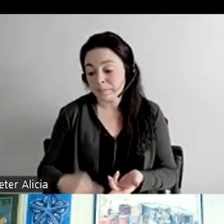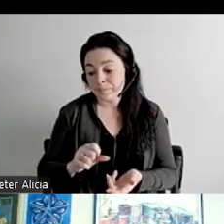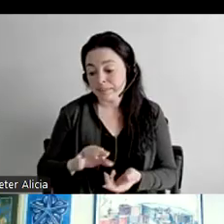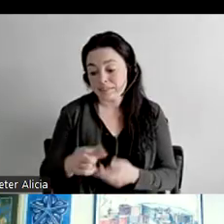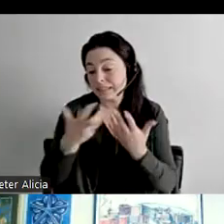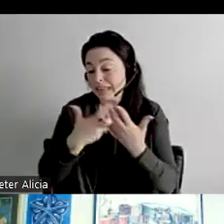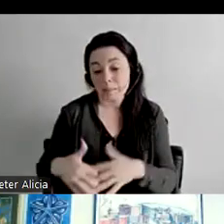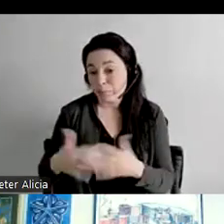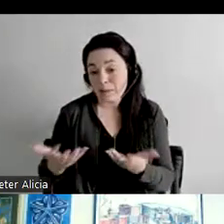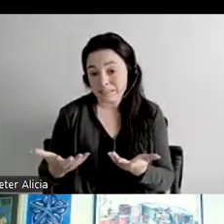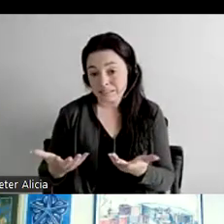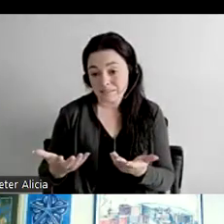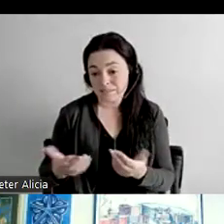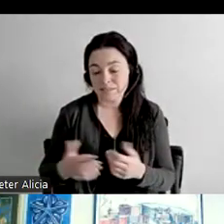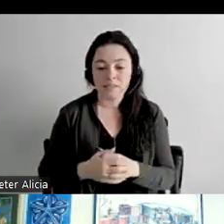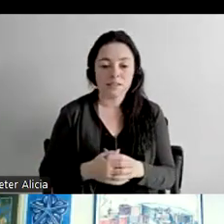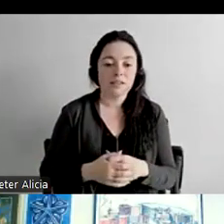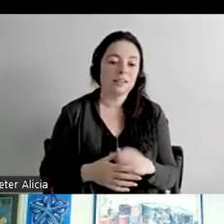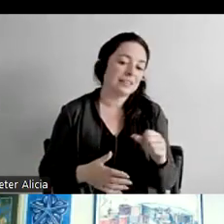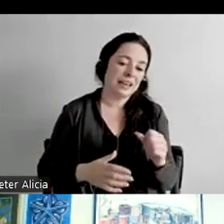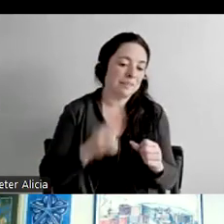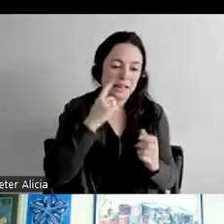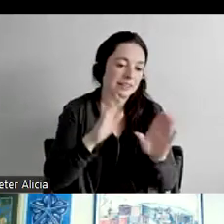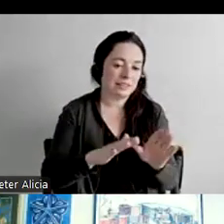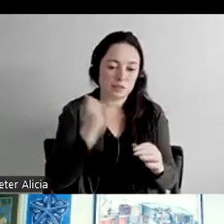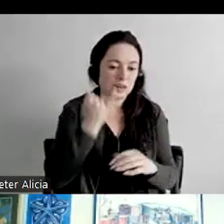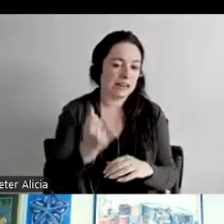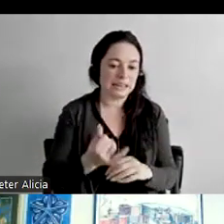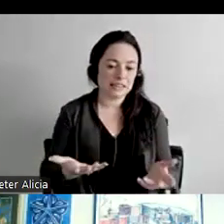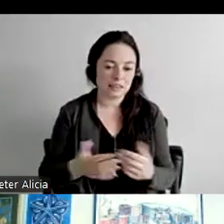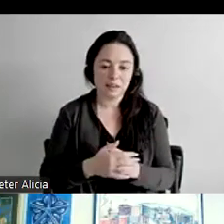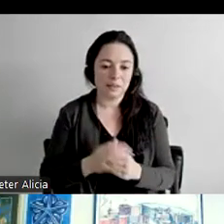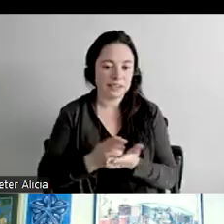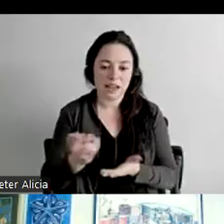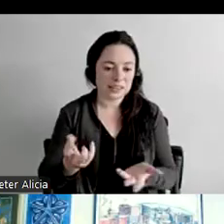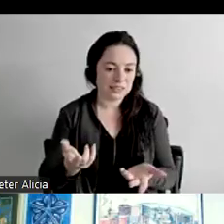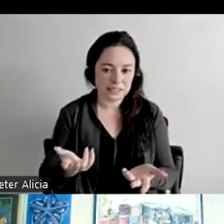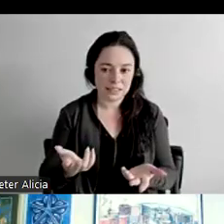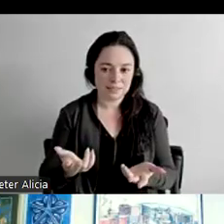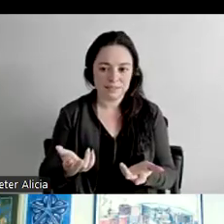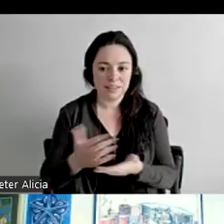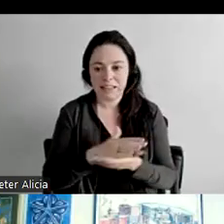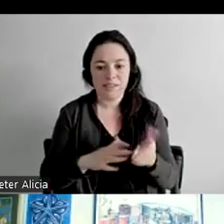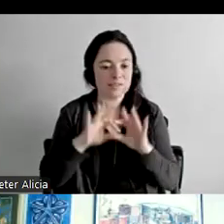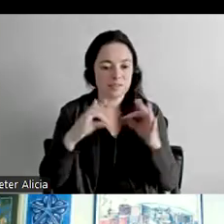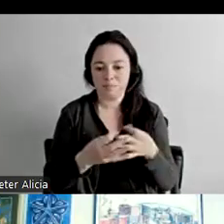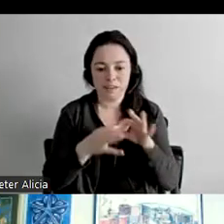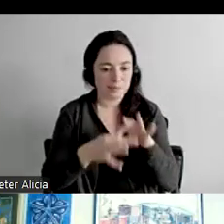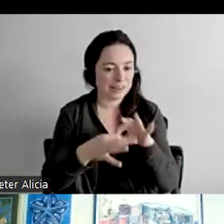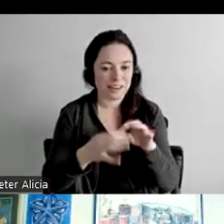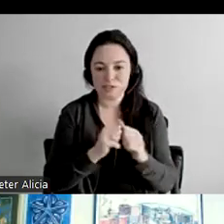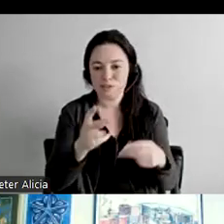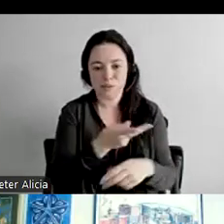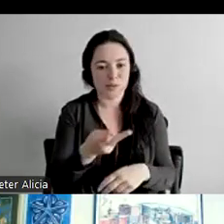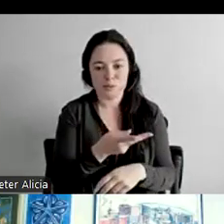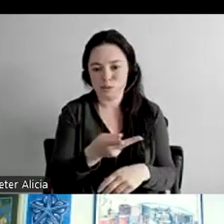Franklin. yeah. Yeah, I think that's a great idea because actually there's some family connections with those two